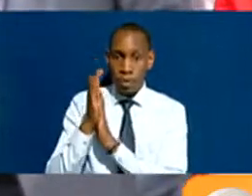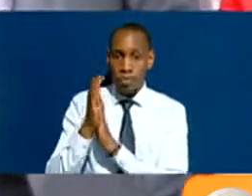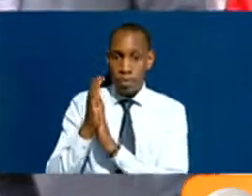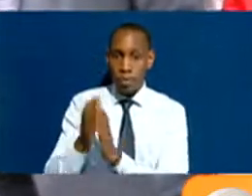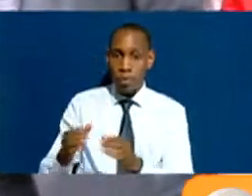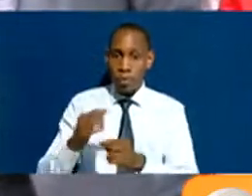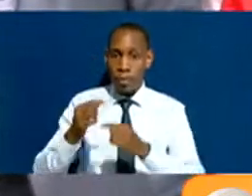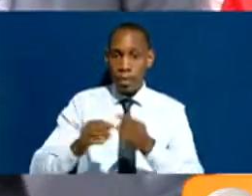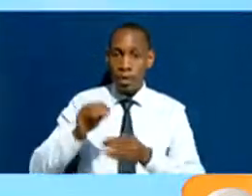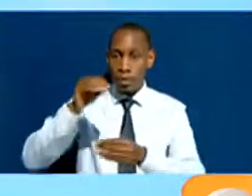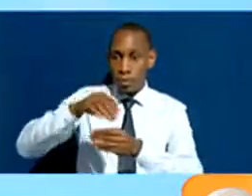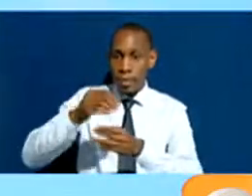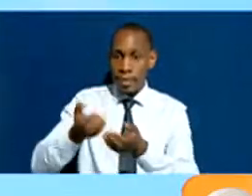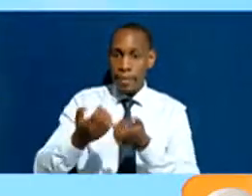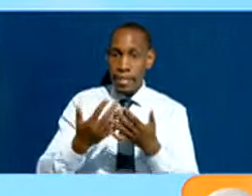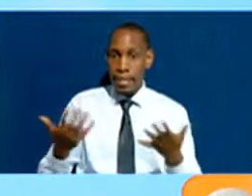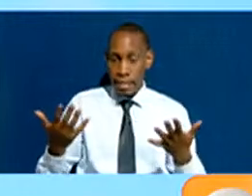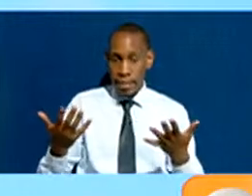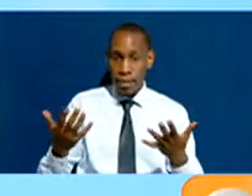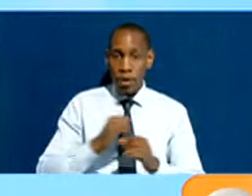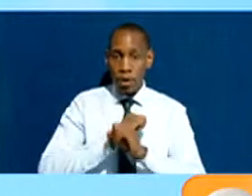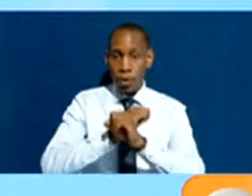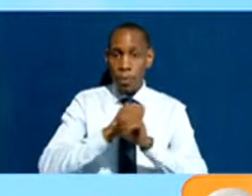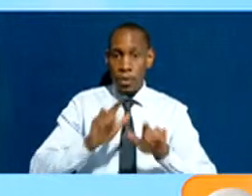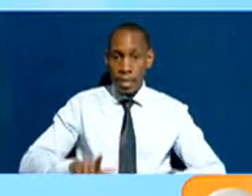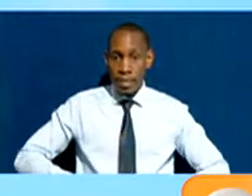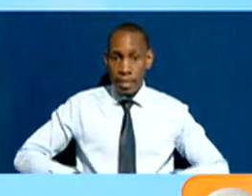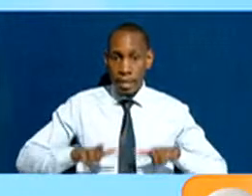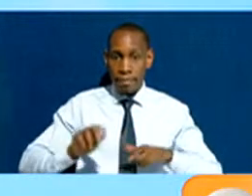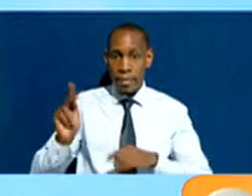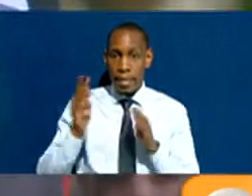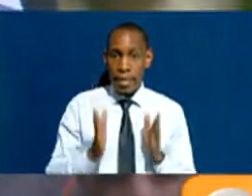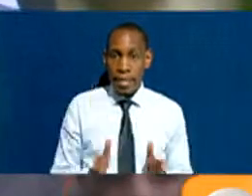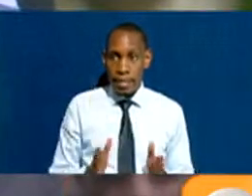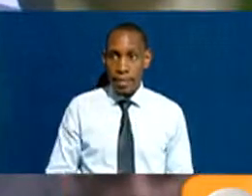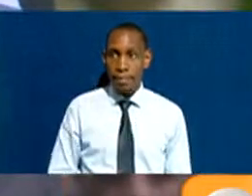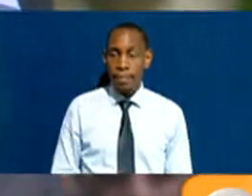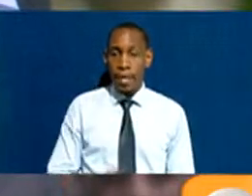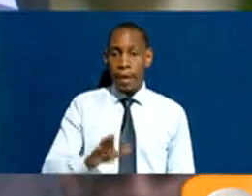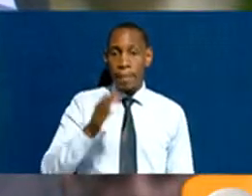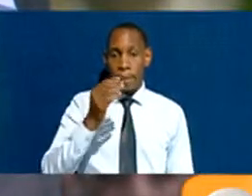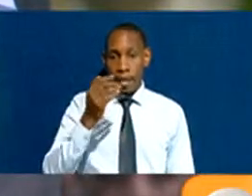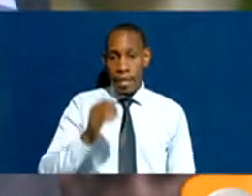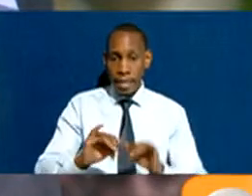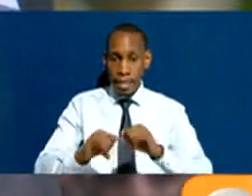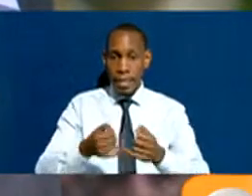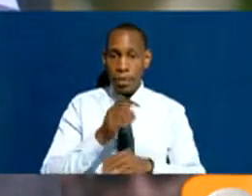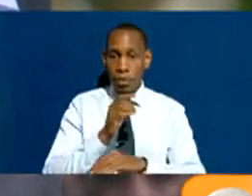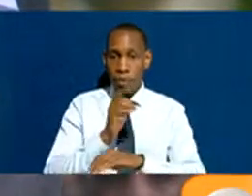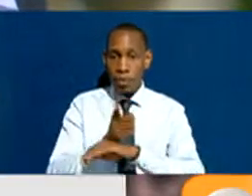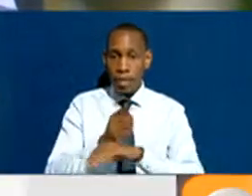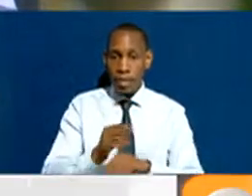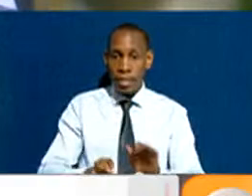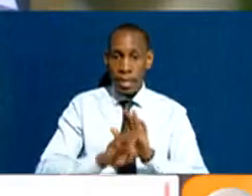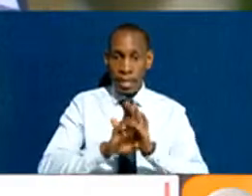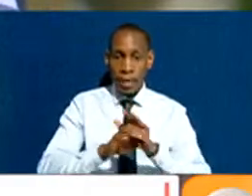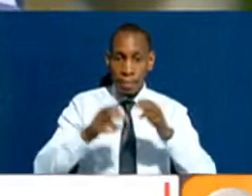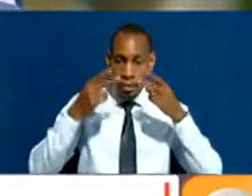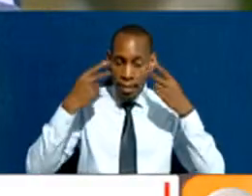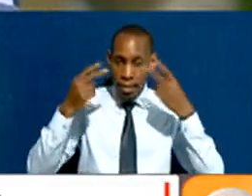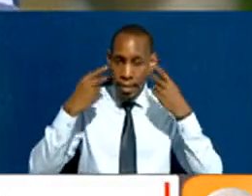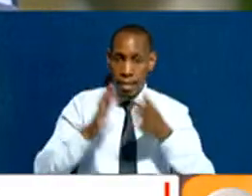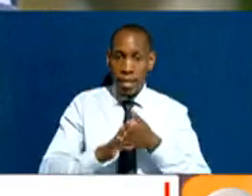continues to invest in the required tools to safeguard the lives of Kenyans. Emerging threats such as terrorism and violent